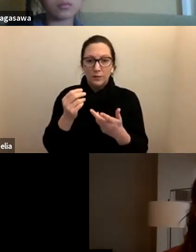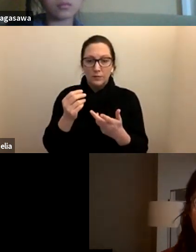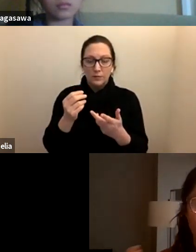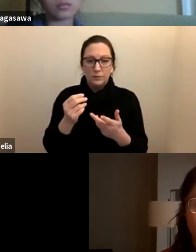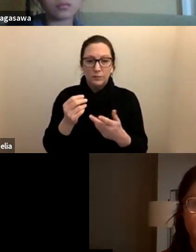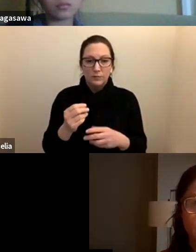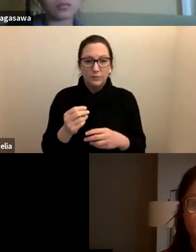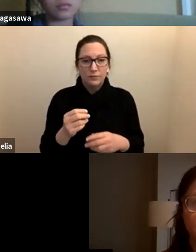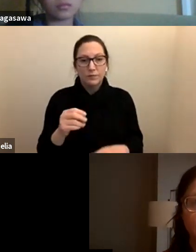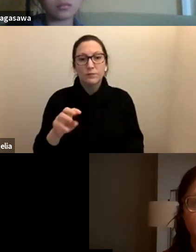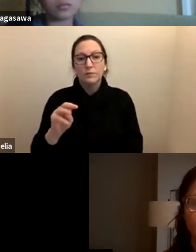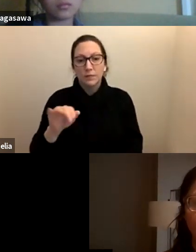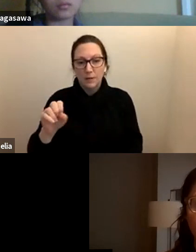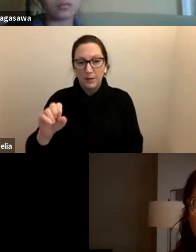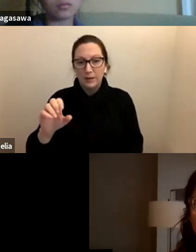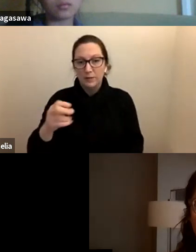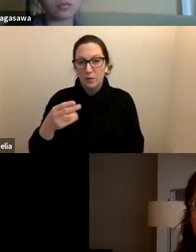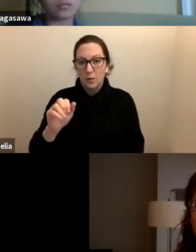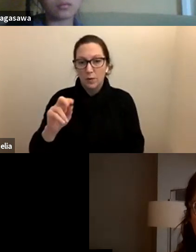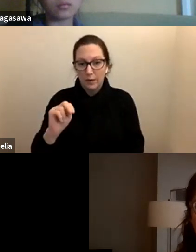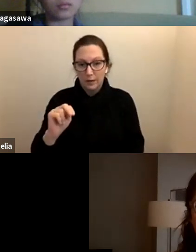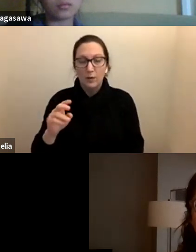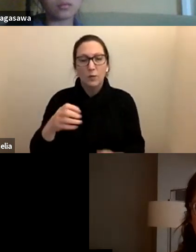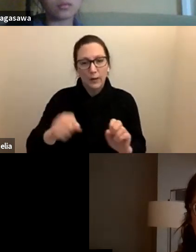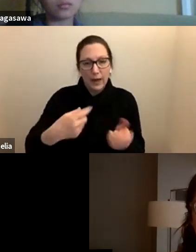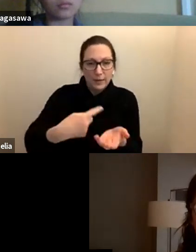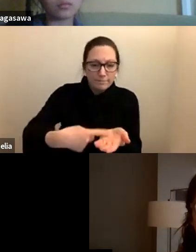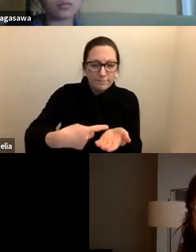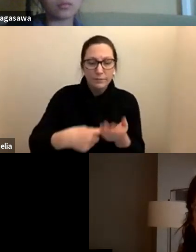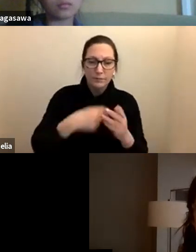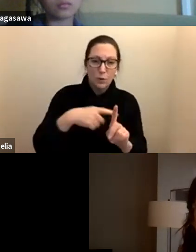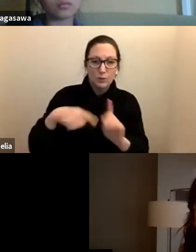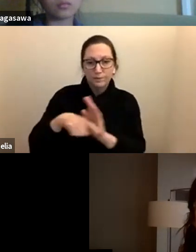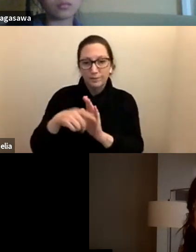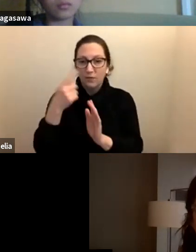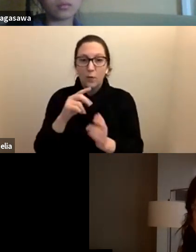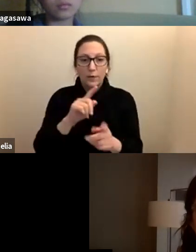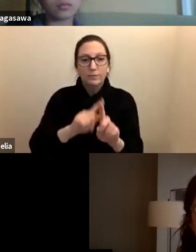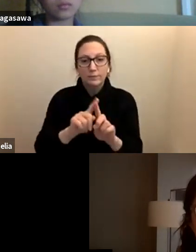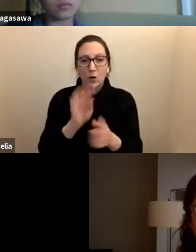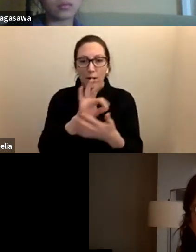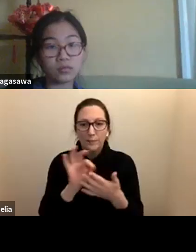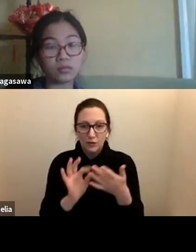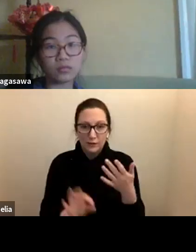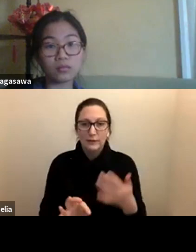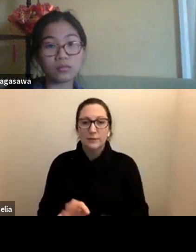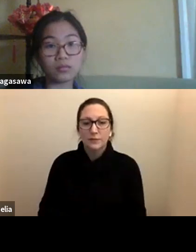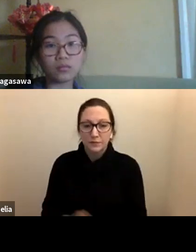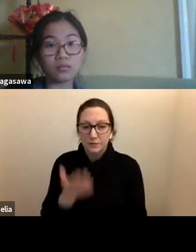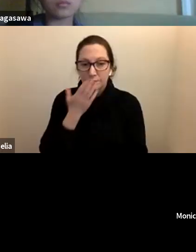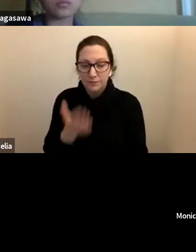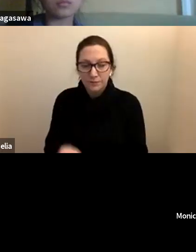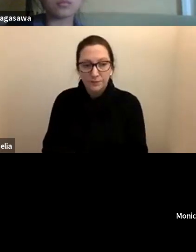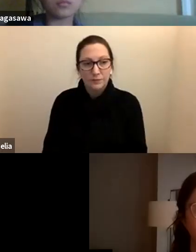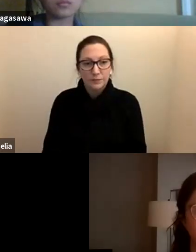through sort of what are the pros and cons for different options. Okay, thank you.